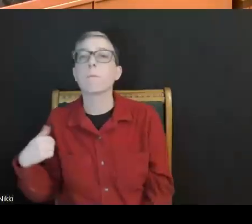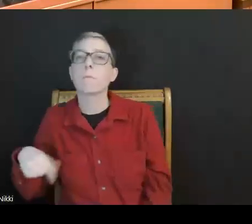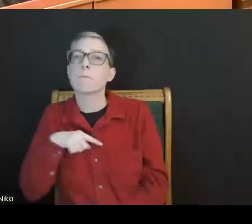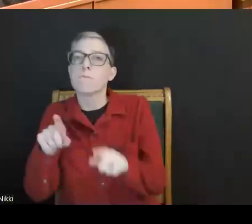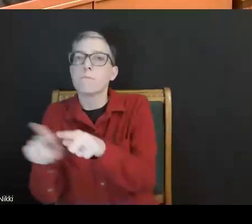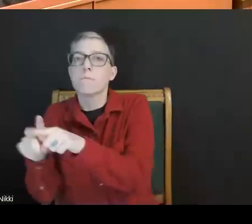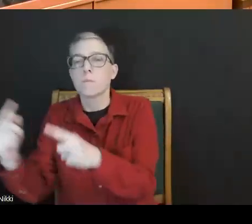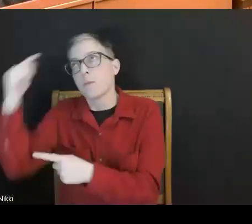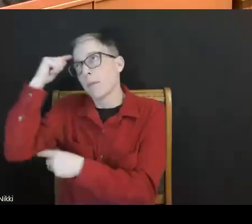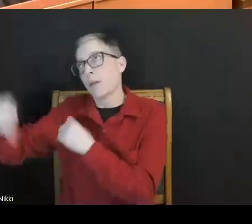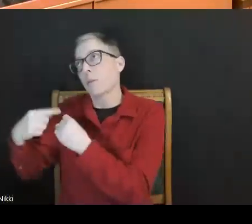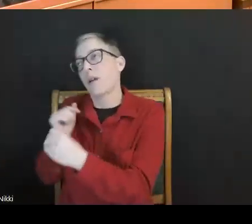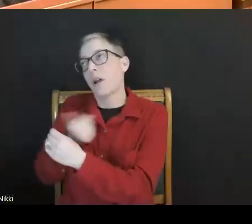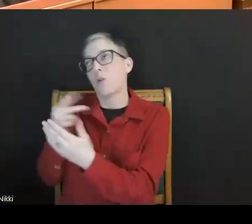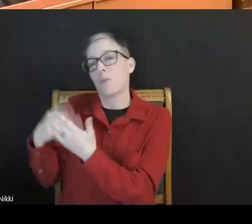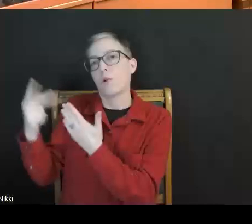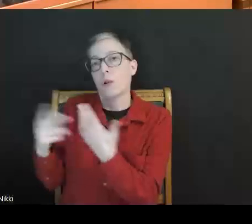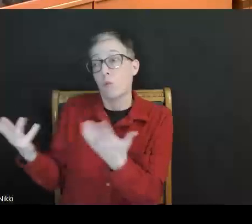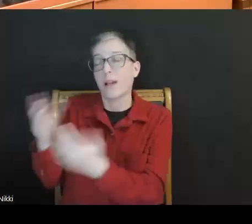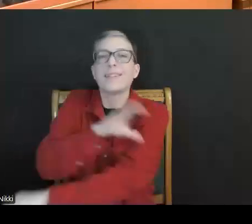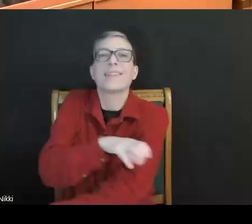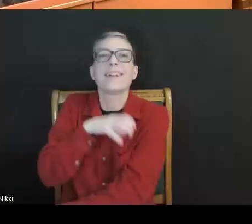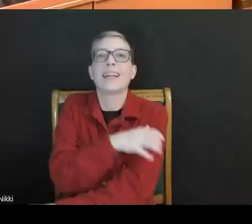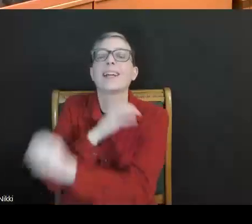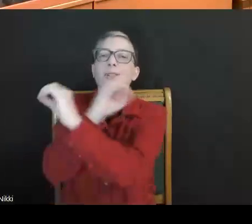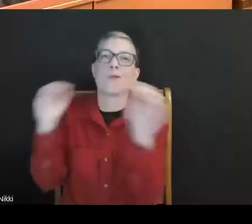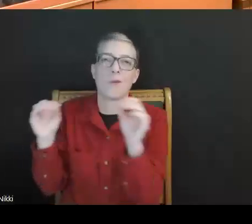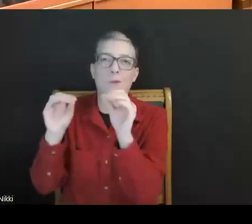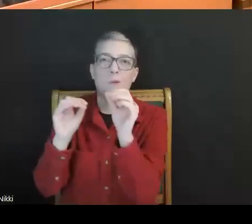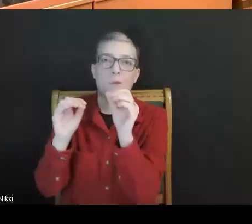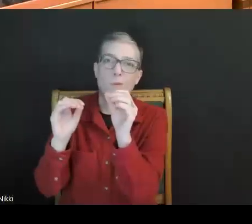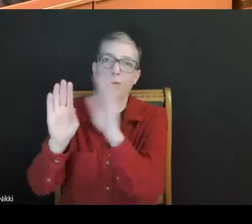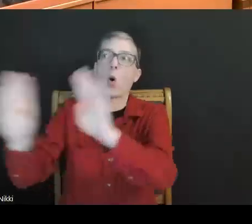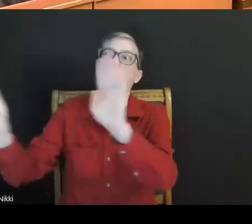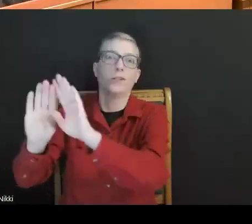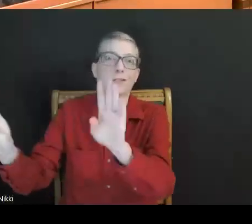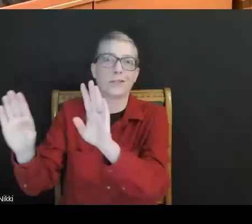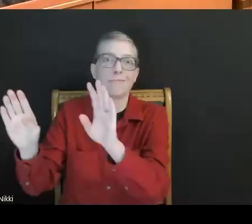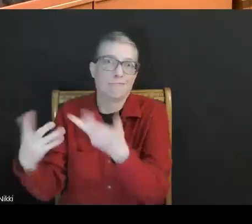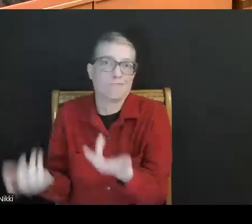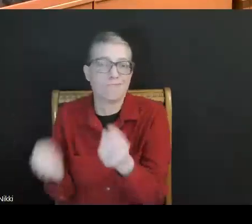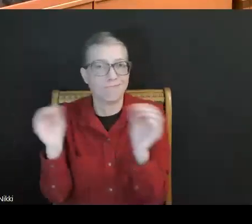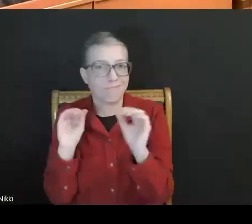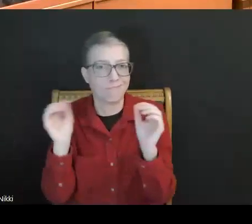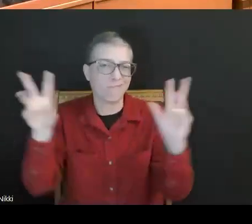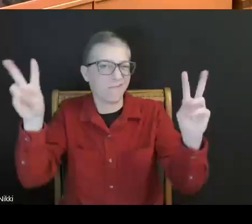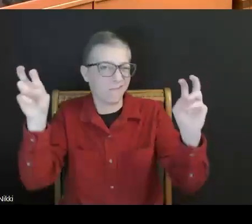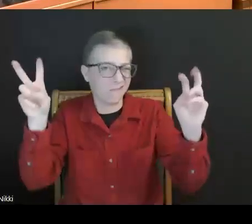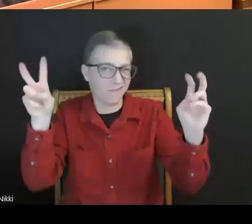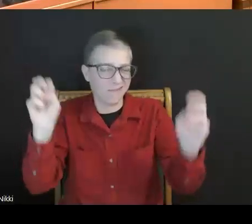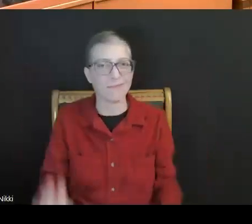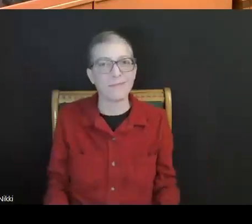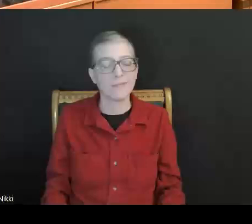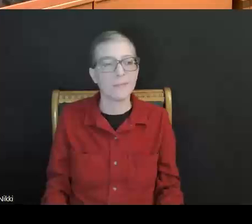program is basically a clinic without walls. So really being able to, take